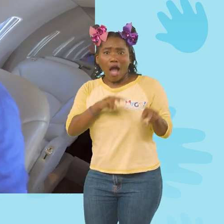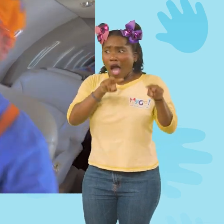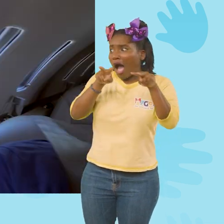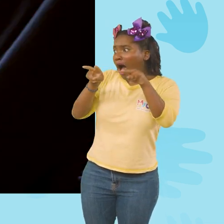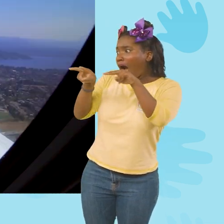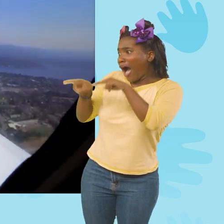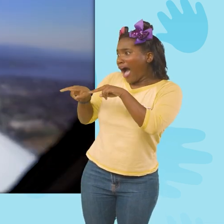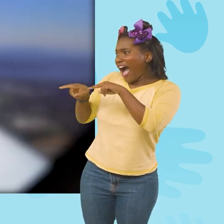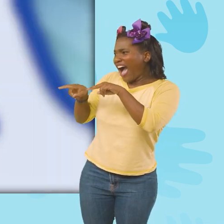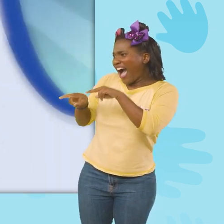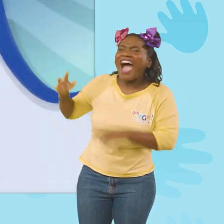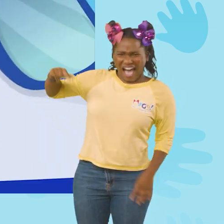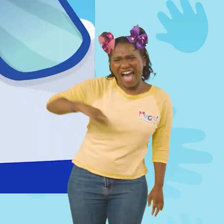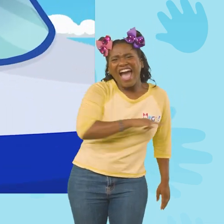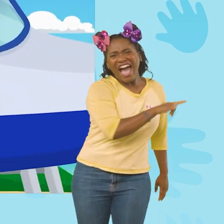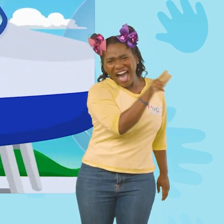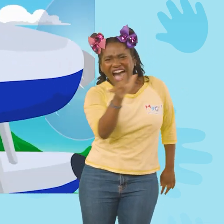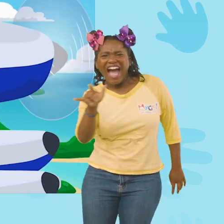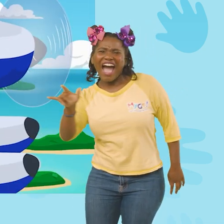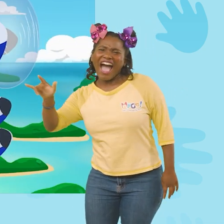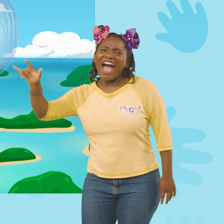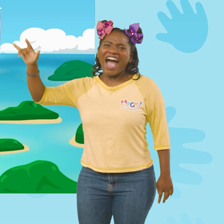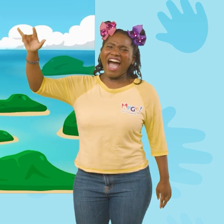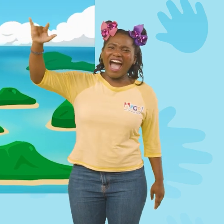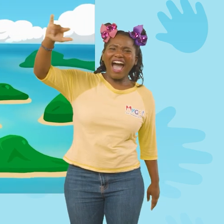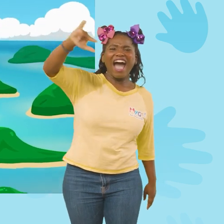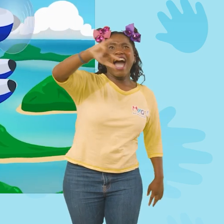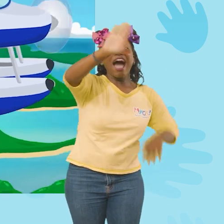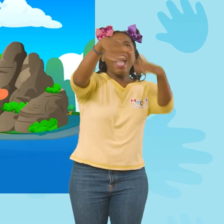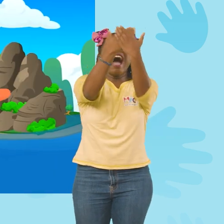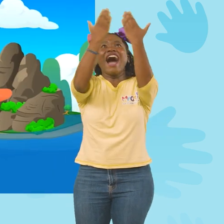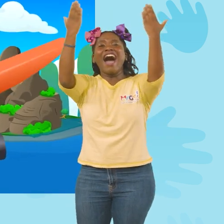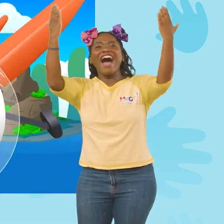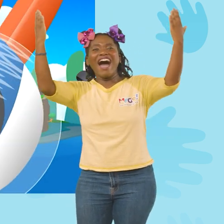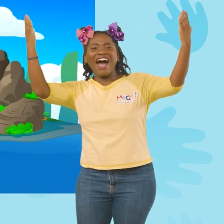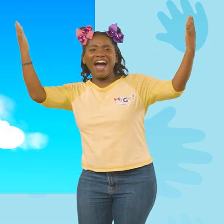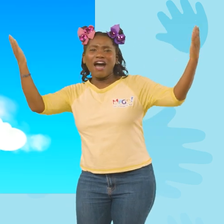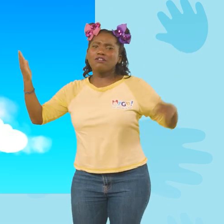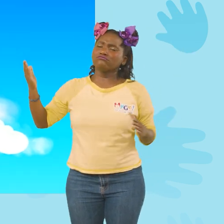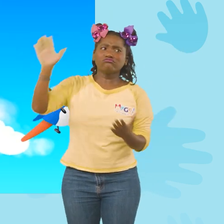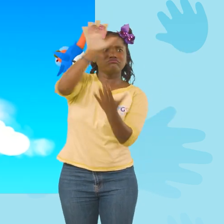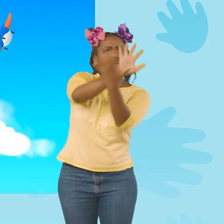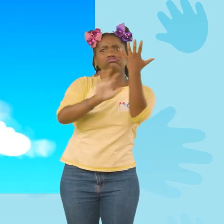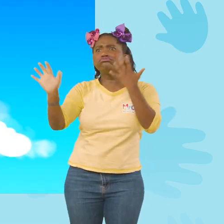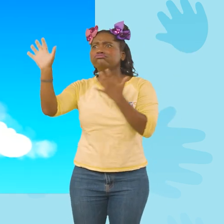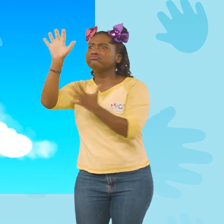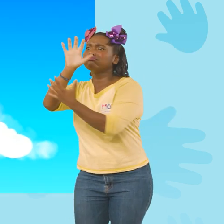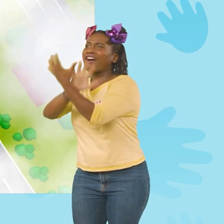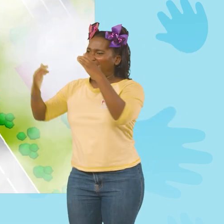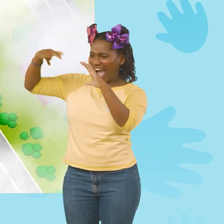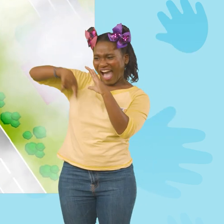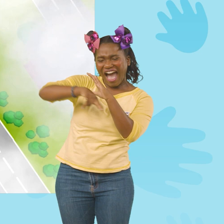and look out on the wing. We're gonna fly, fly, fly till we can touch the sky. We're gonna soar right